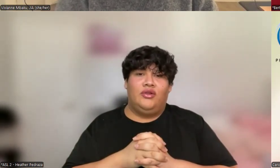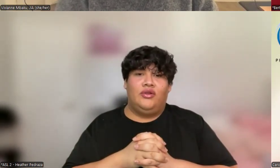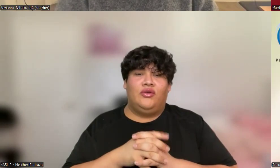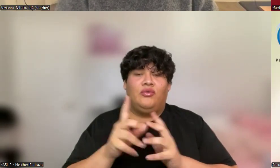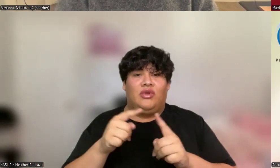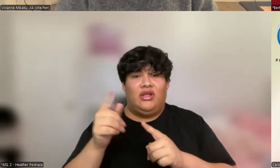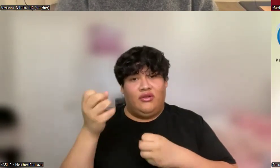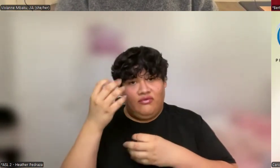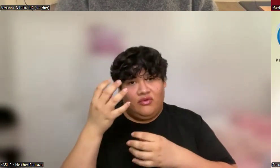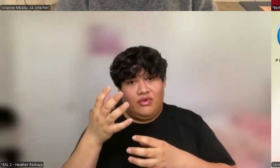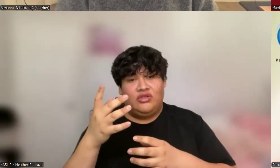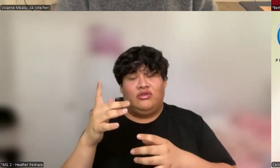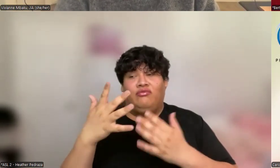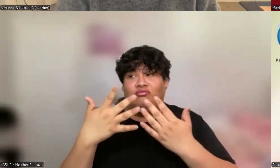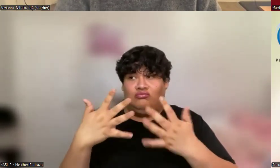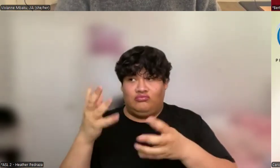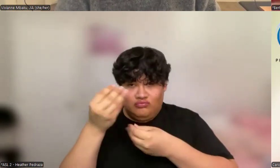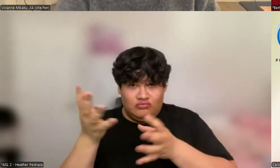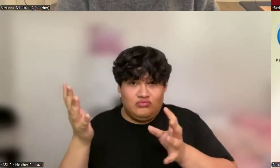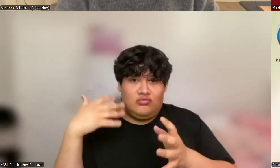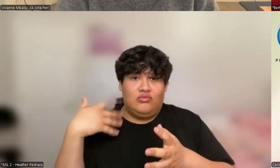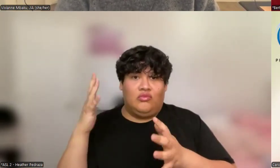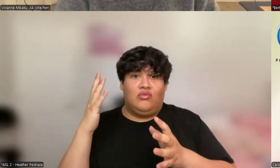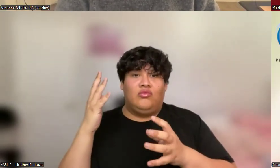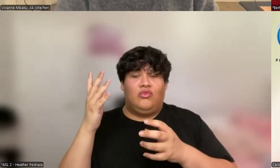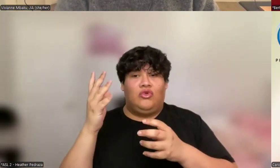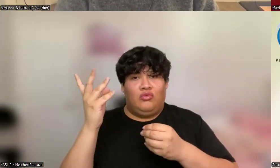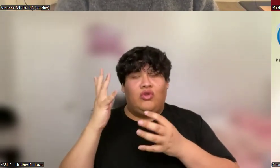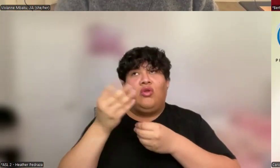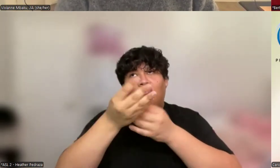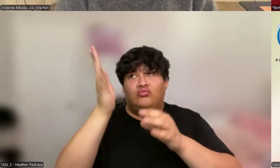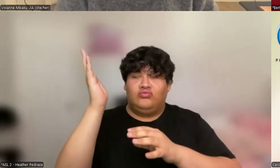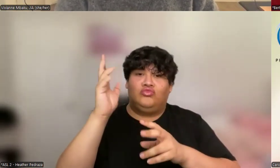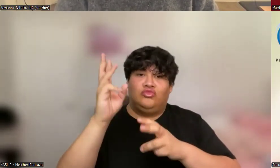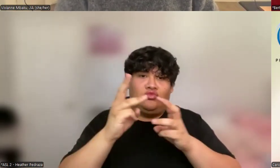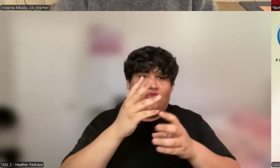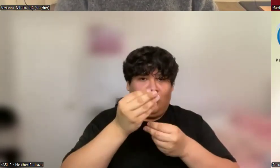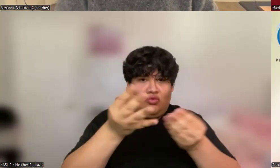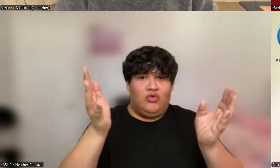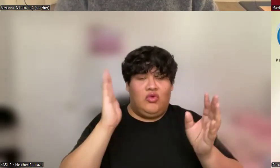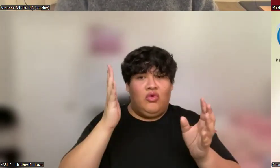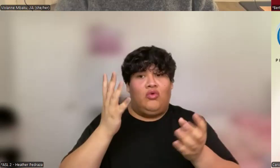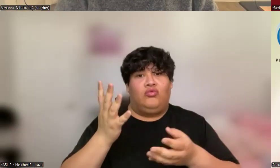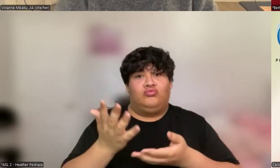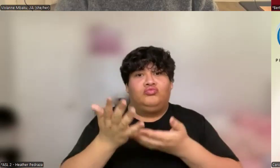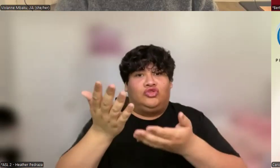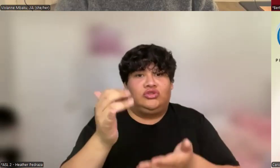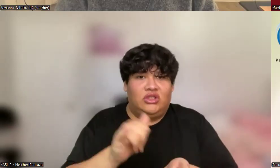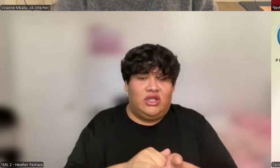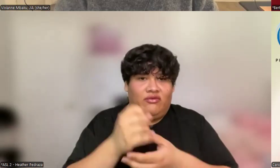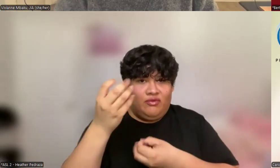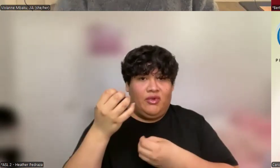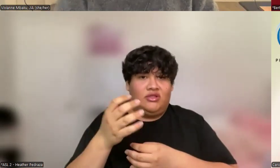when that information comes out, they'll be publicizing it, and we will also be boosting that. So I would